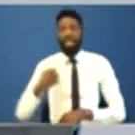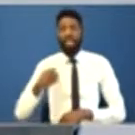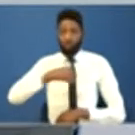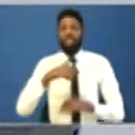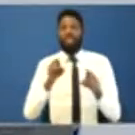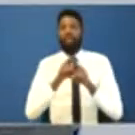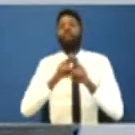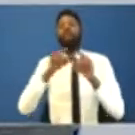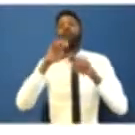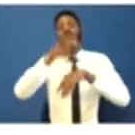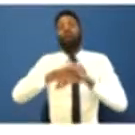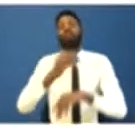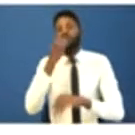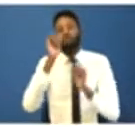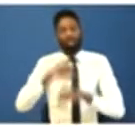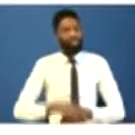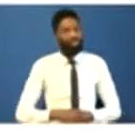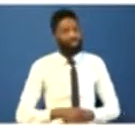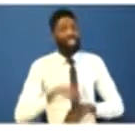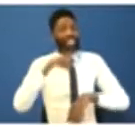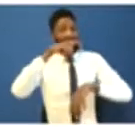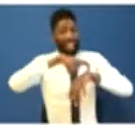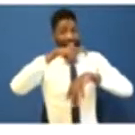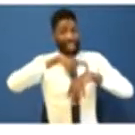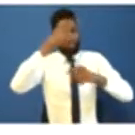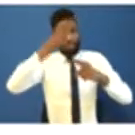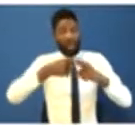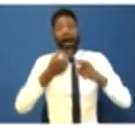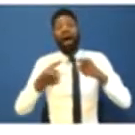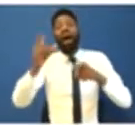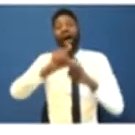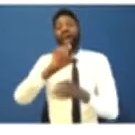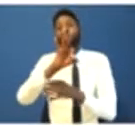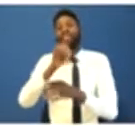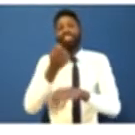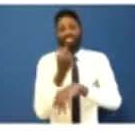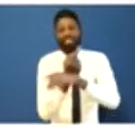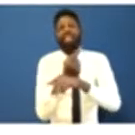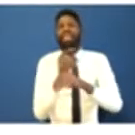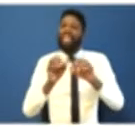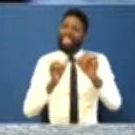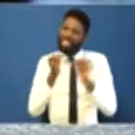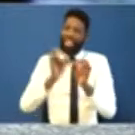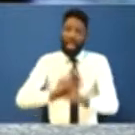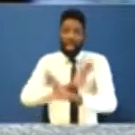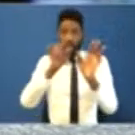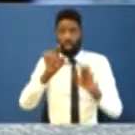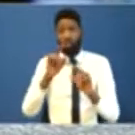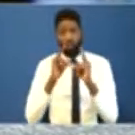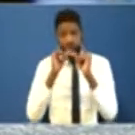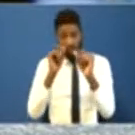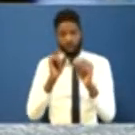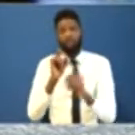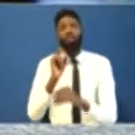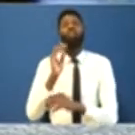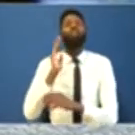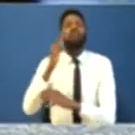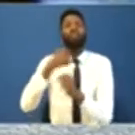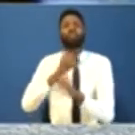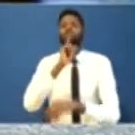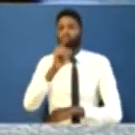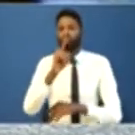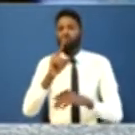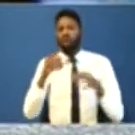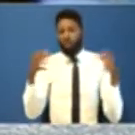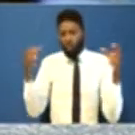available your time is up but i'll add you 30 seconds just to come clear on something you said you're going to work on making sure that